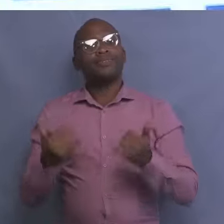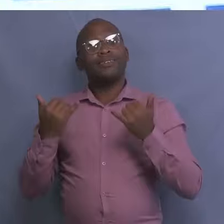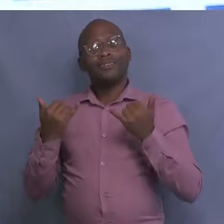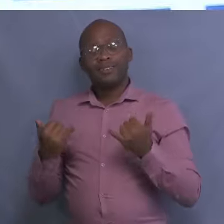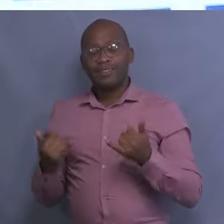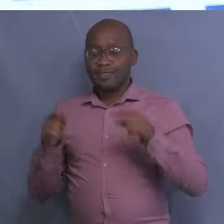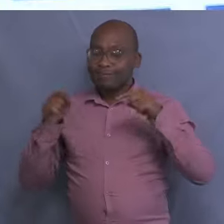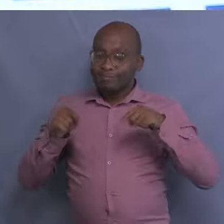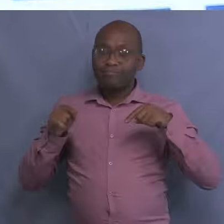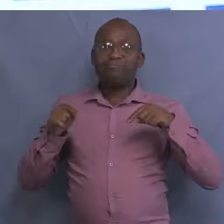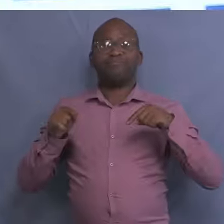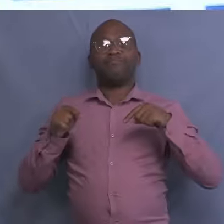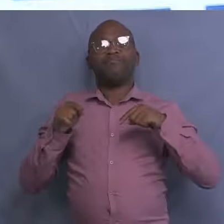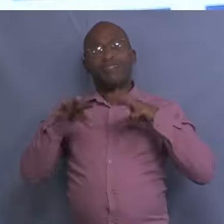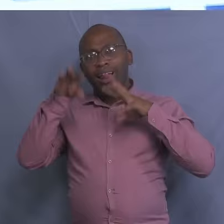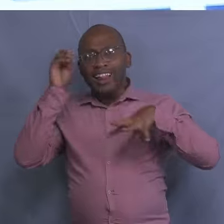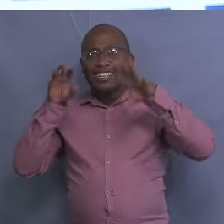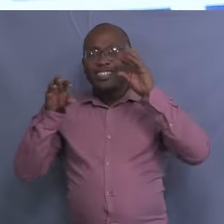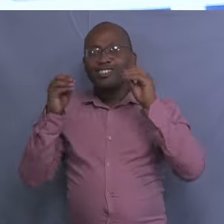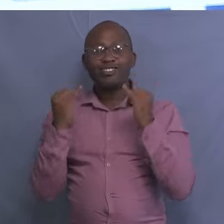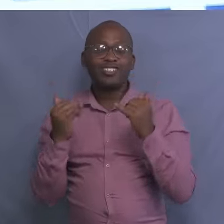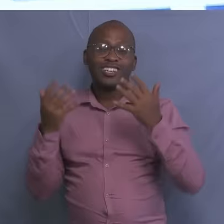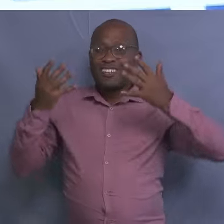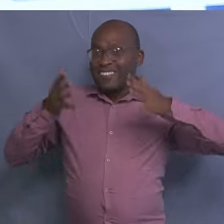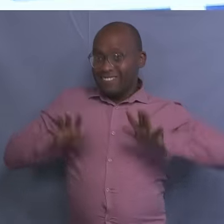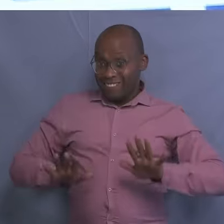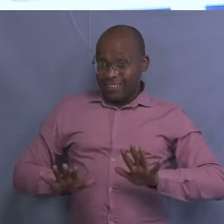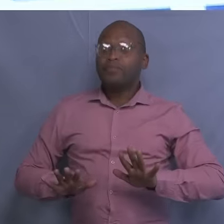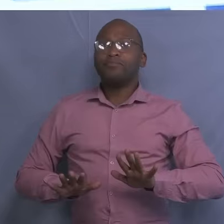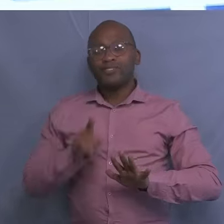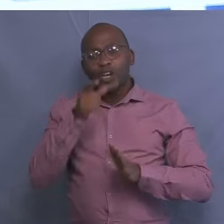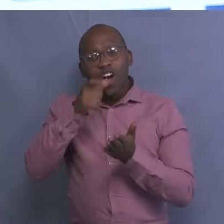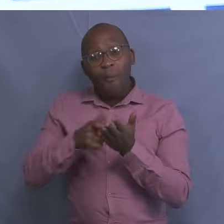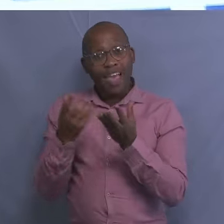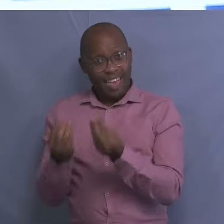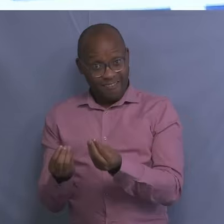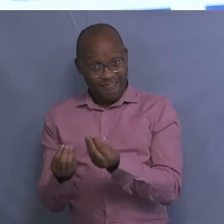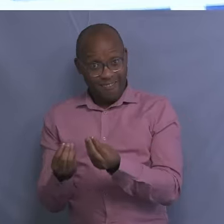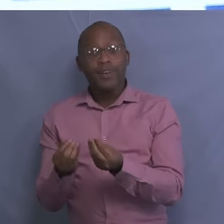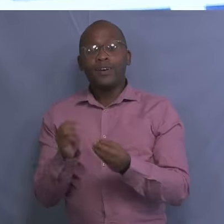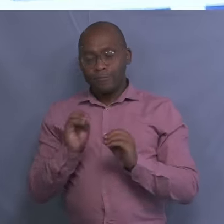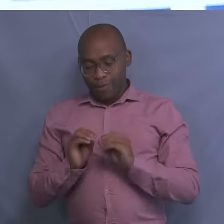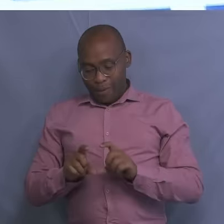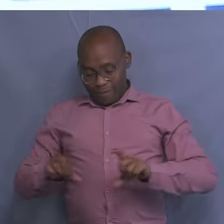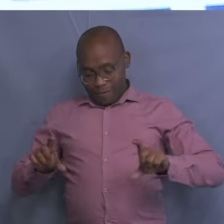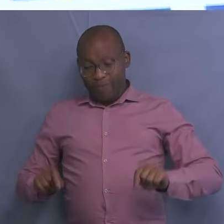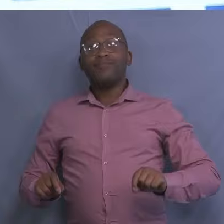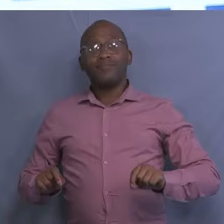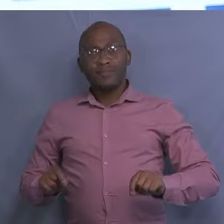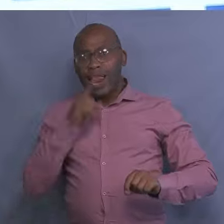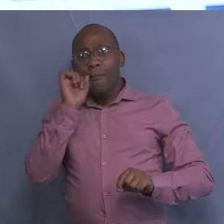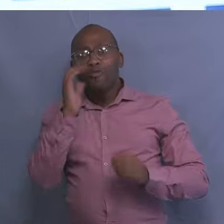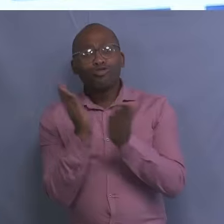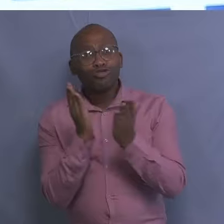lesson, grade 12s. You can leave your questions on the comments. Don't forget to leave the name of your school so we can give shout